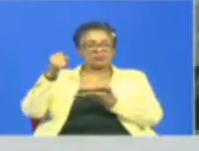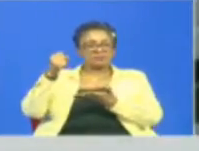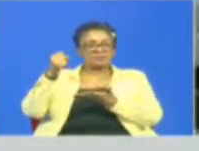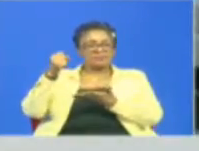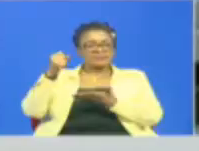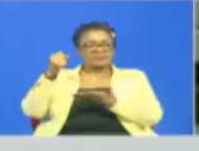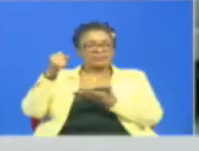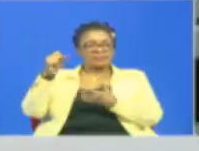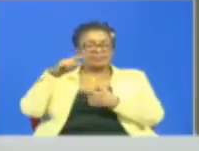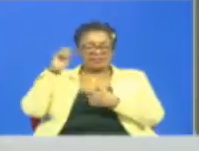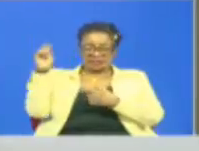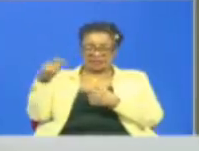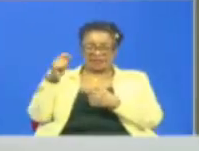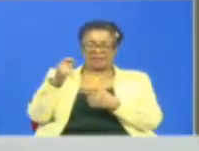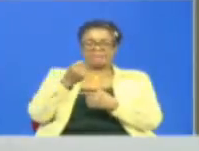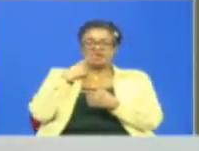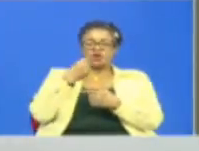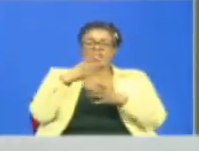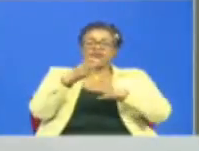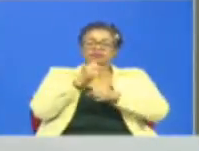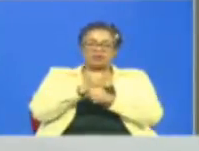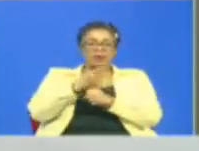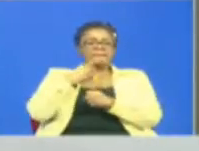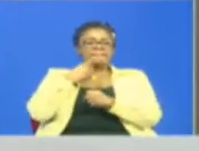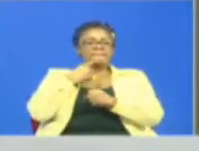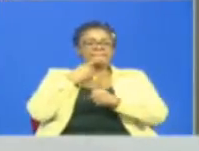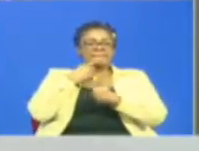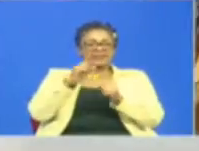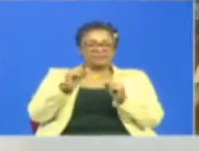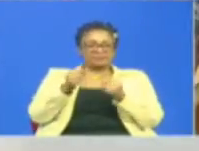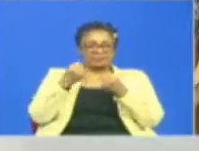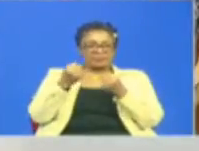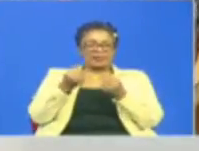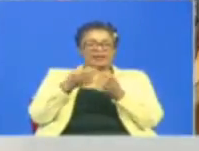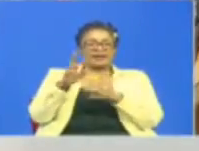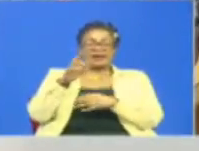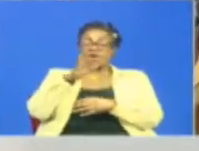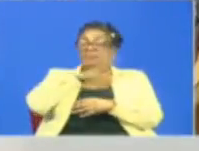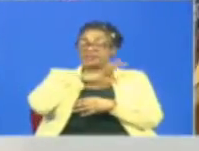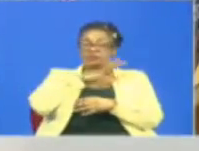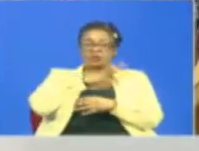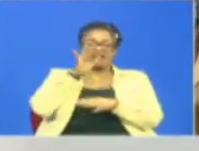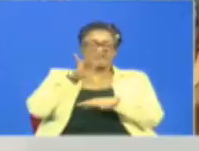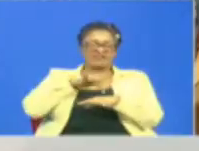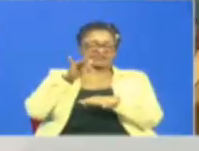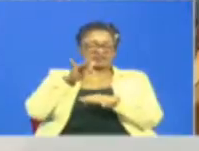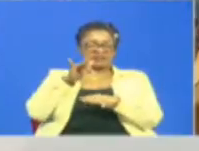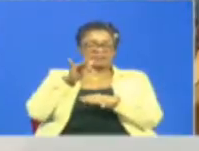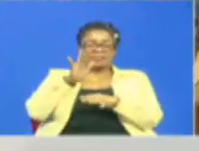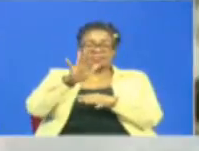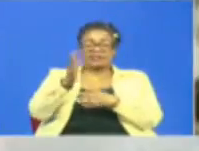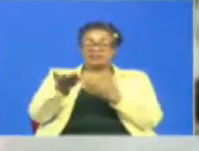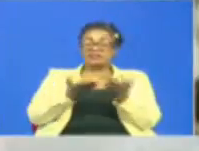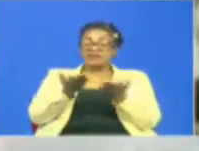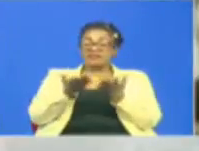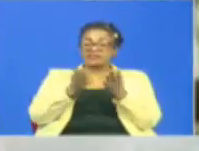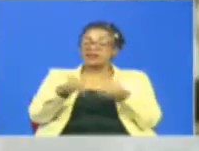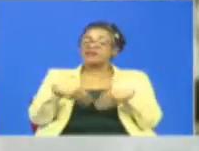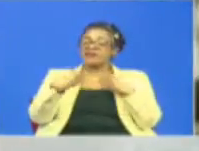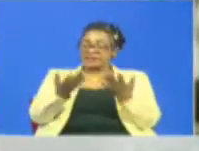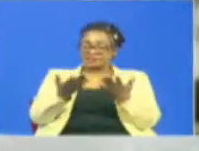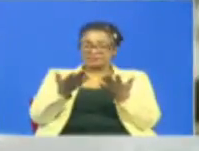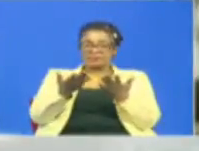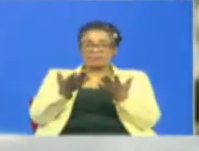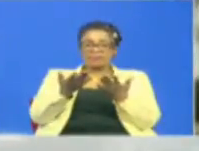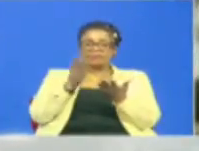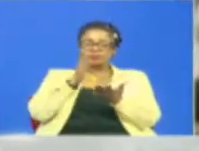Kenya Medical Association also says safety and remuneration concerns are affecting the productivity of medics. It affected the